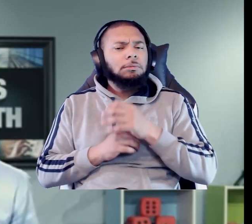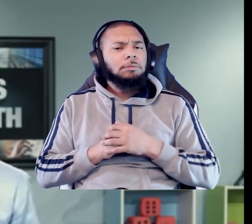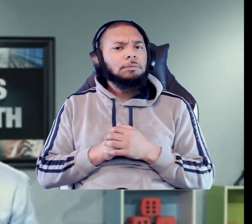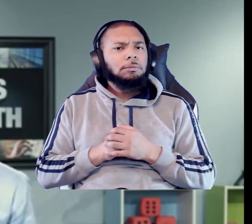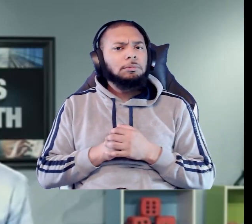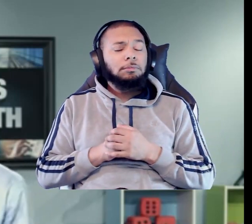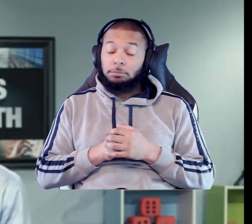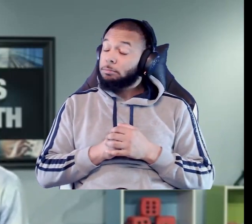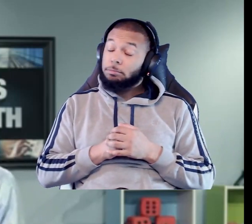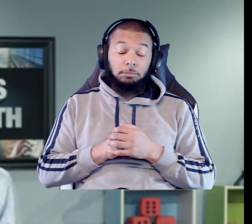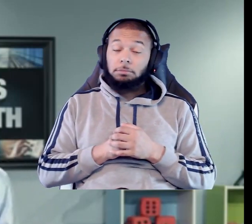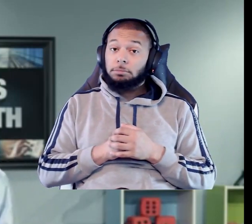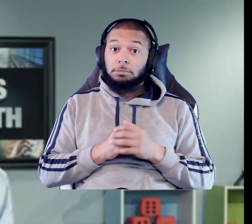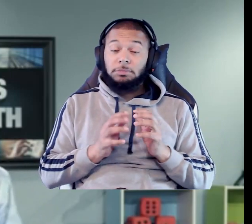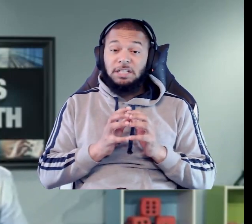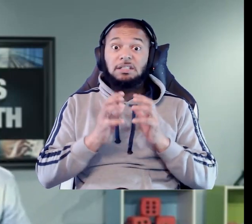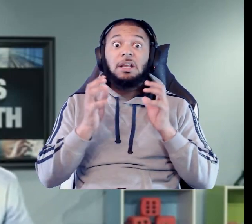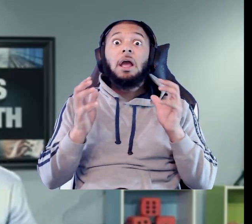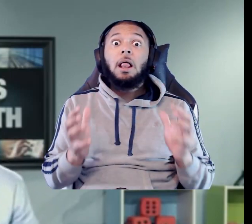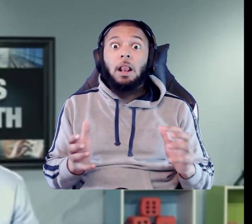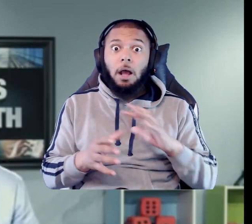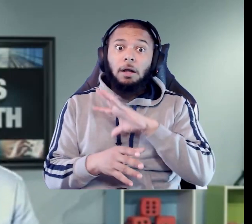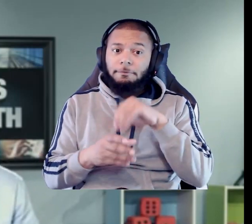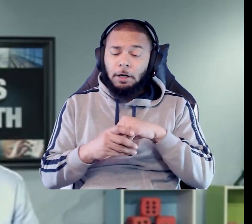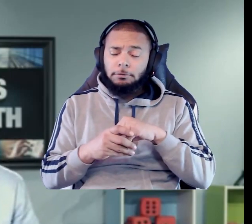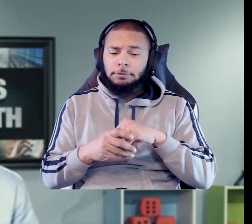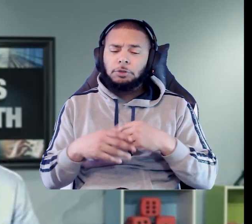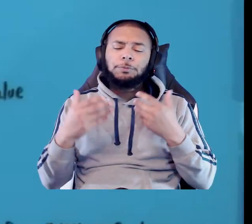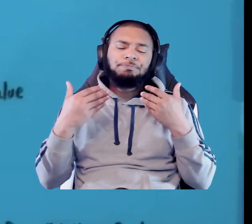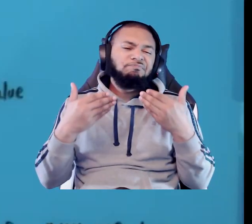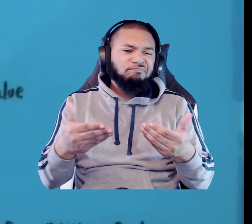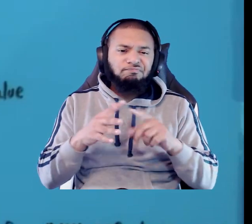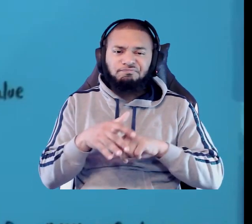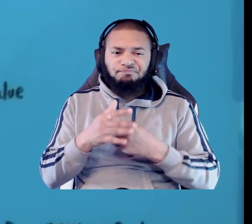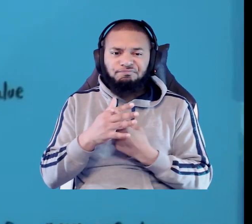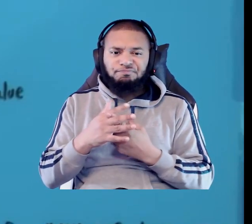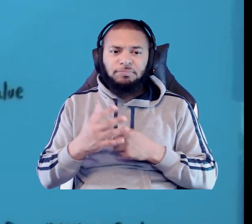There's a lot going on here. So let's just start.